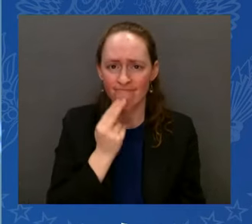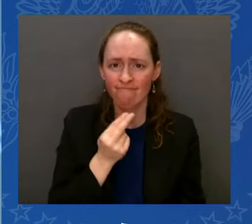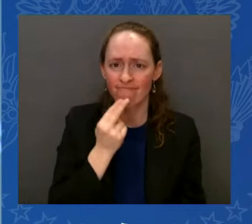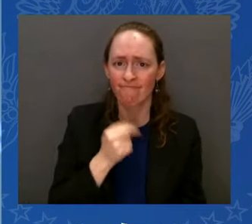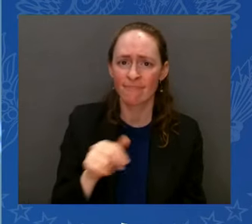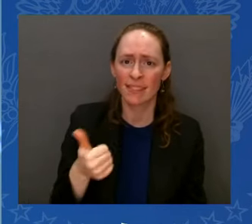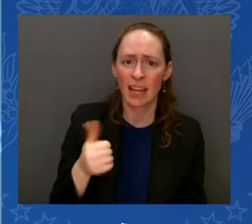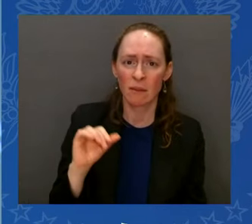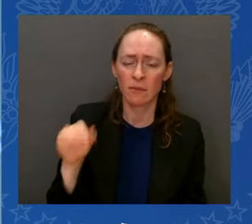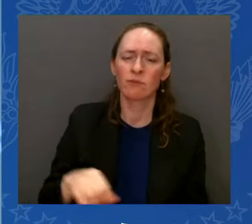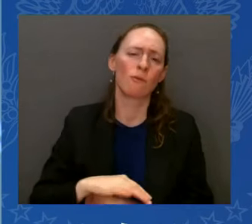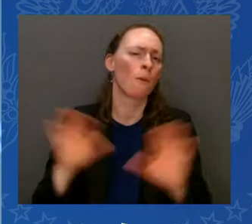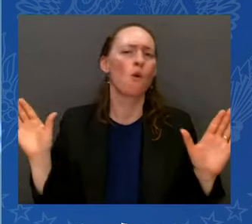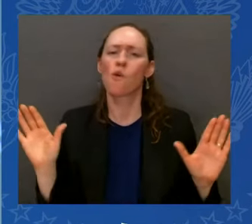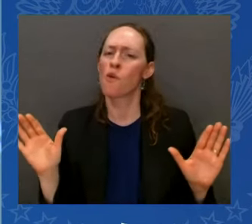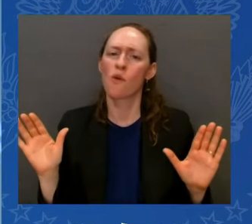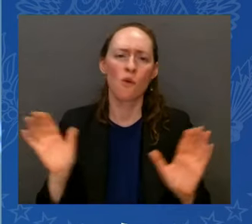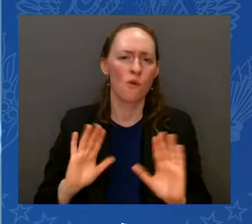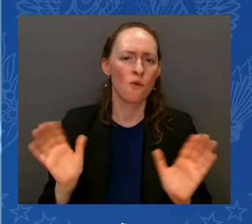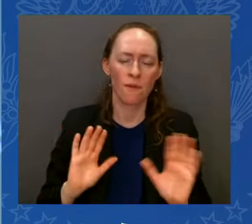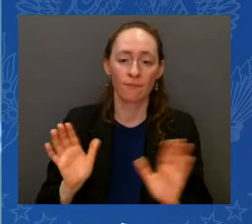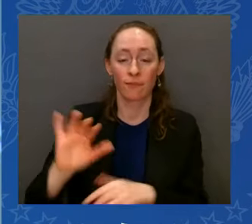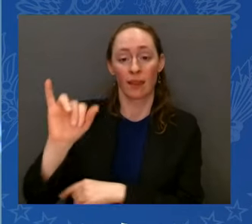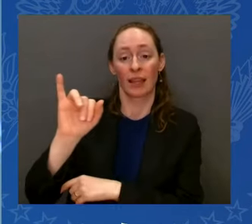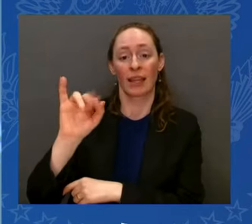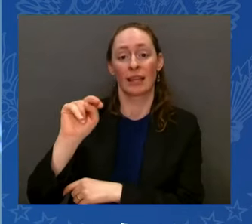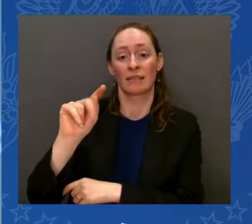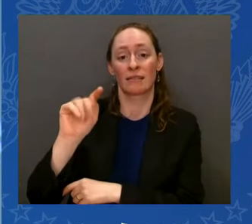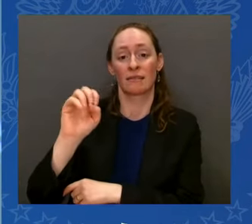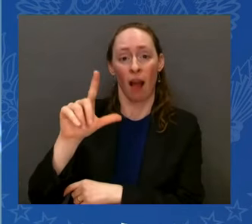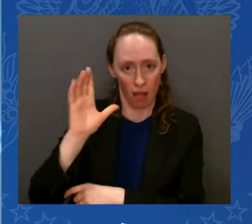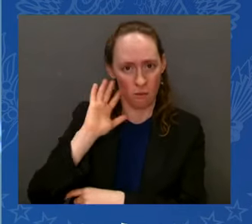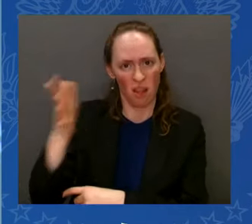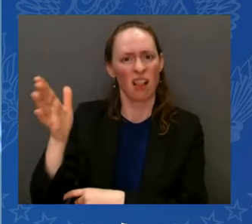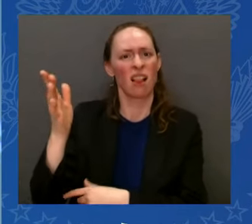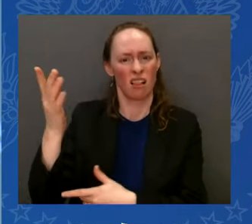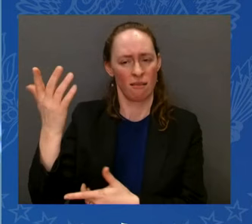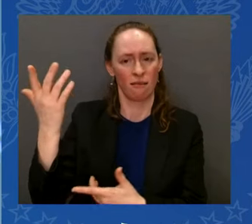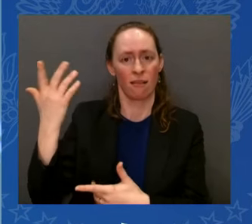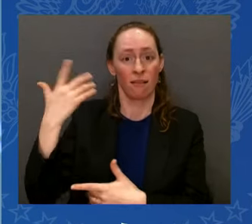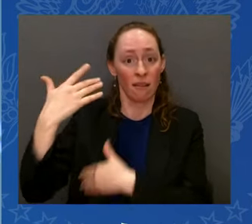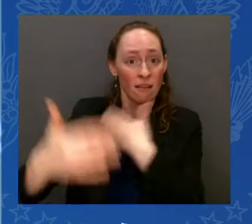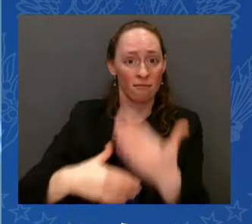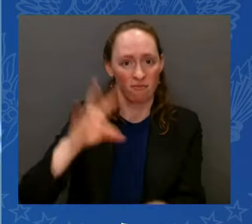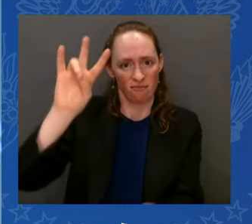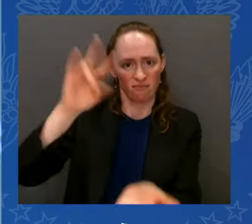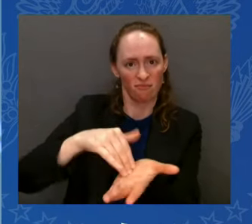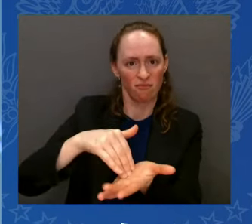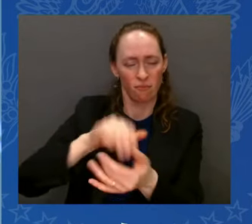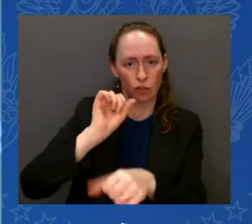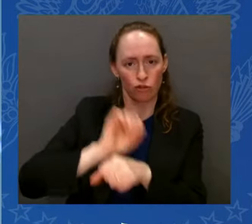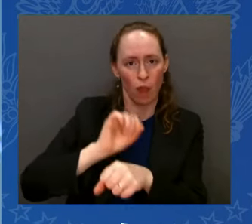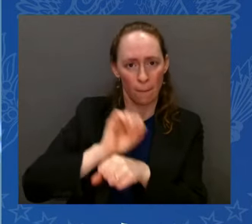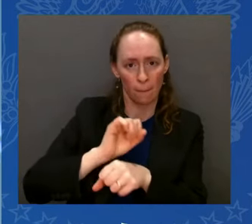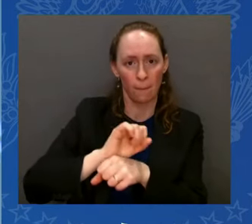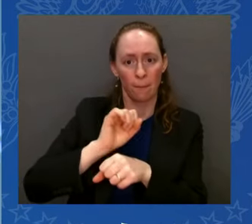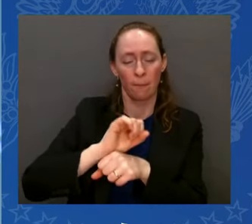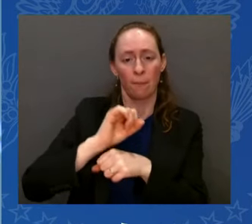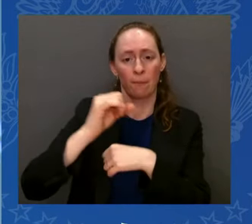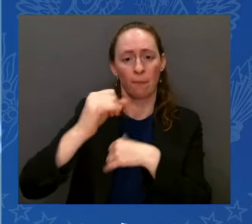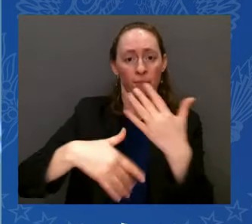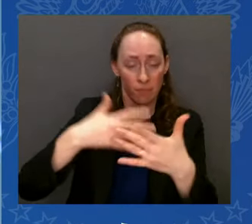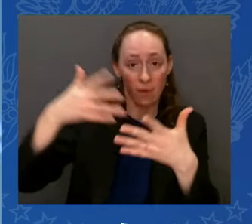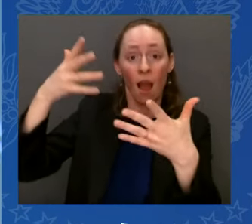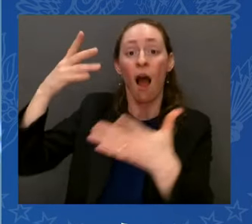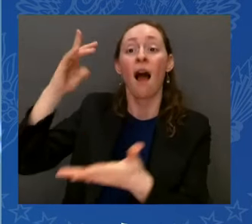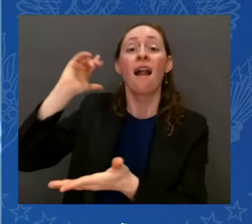jobs building in that field of dreams, 3,000 working on the fabs, 4,000 building the facilities. The average salary in one of